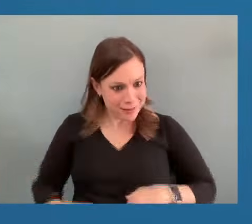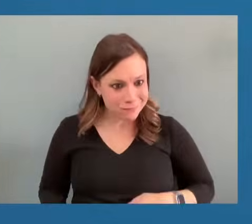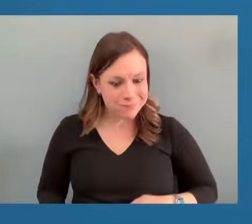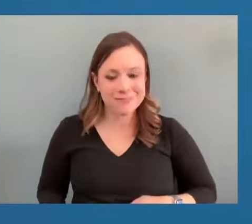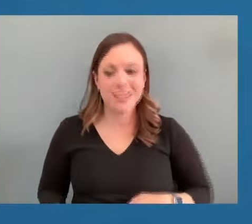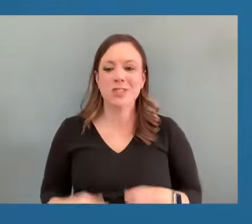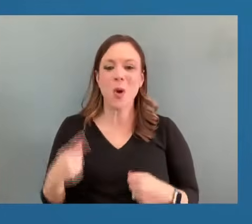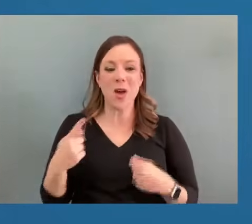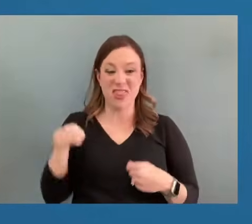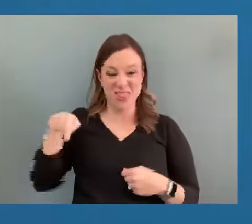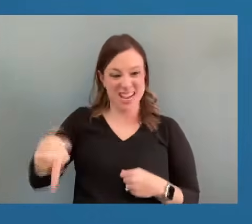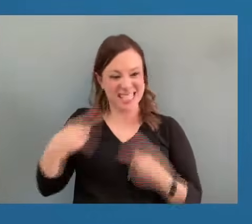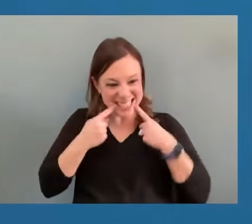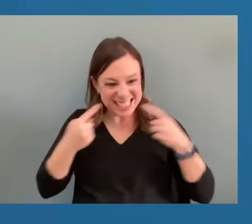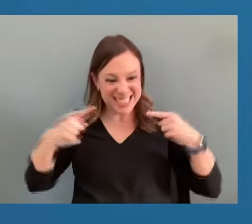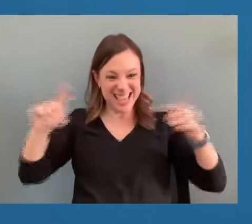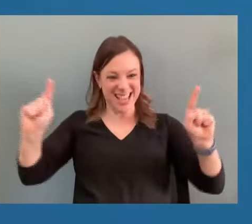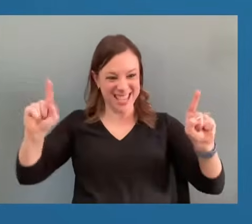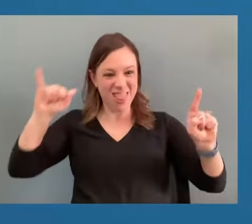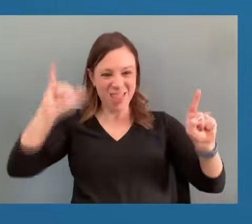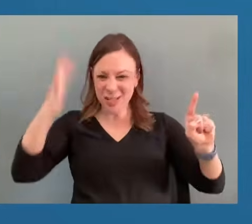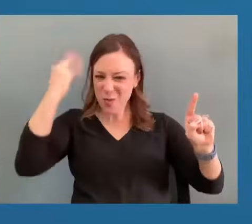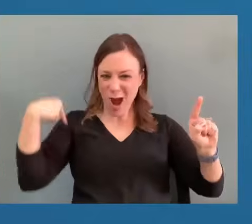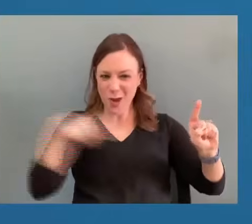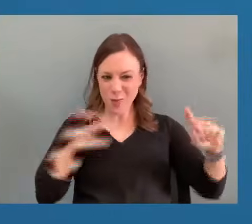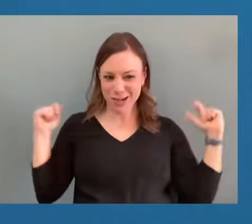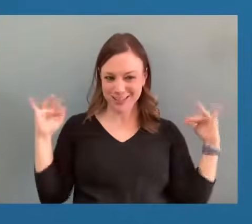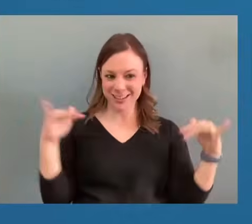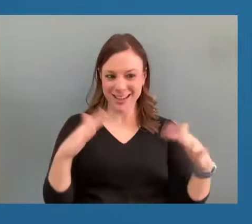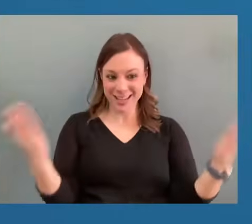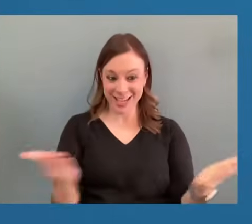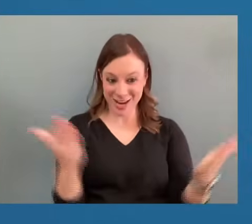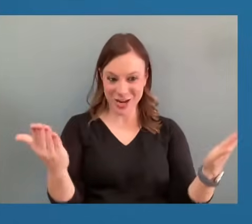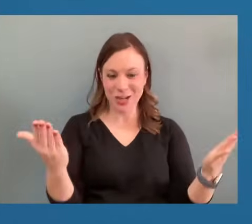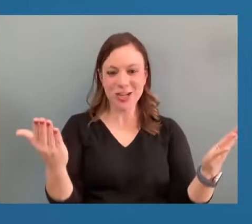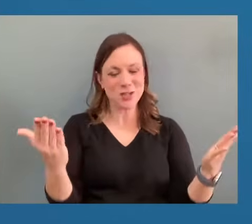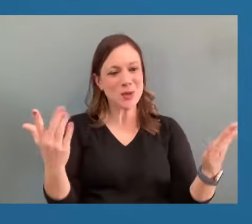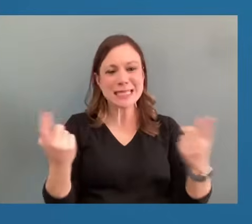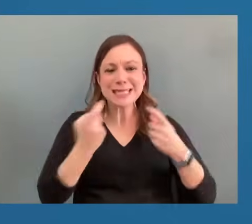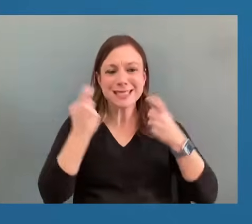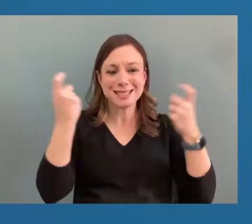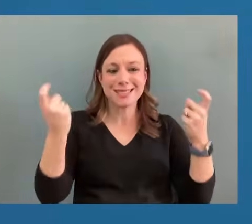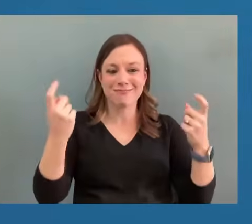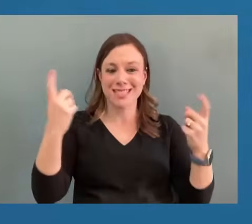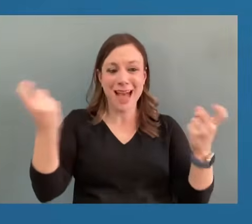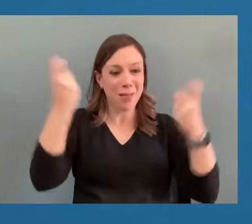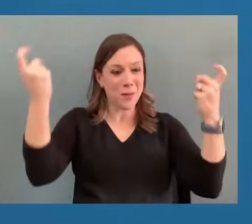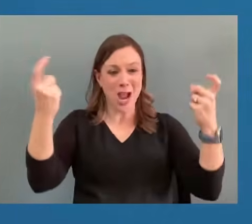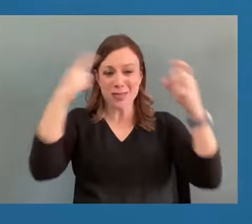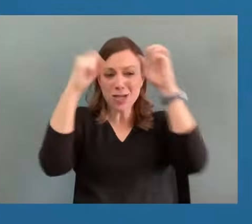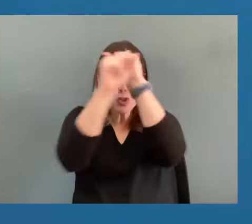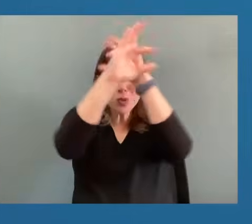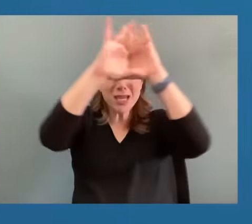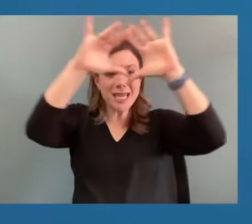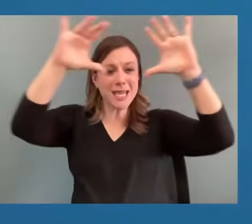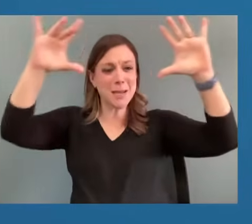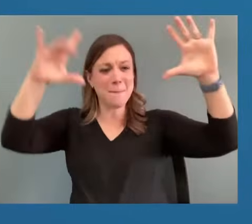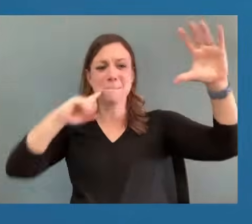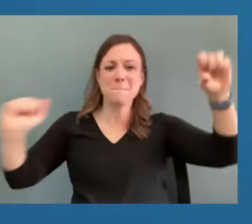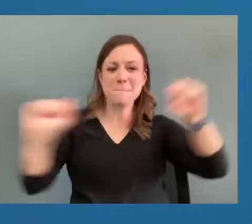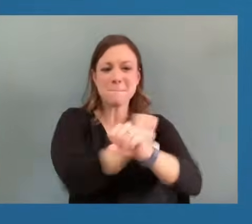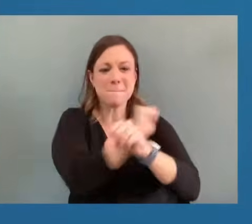here to celebrate, that success, that foundation, and that dream of a city that recognizes the importance of public transit as